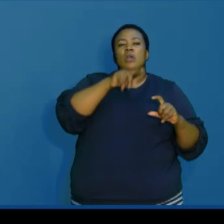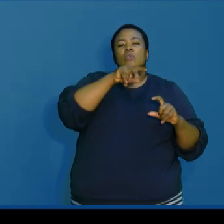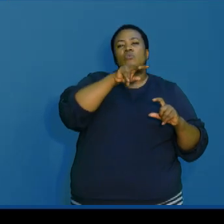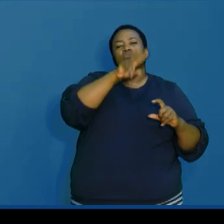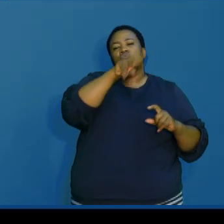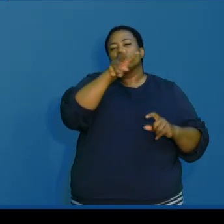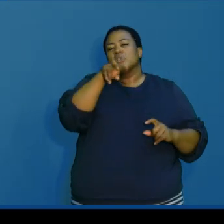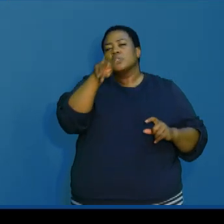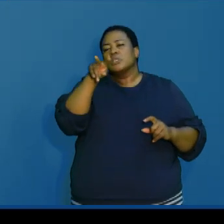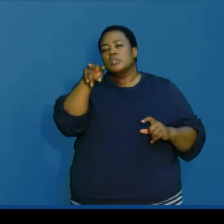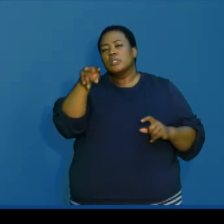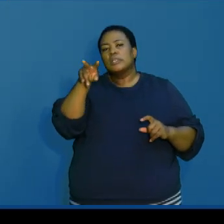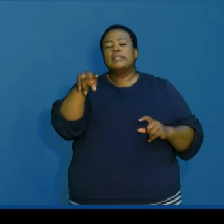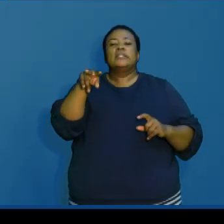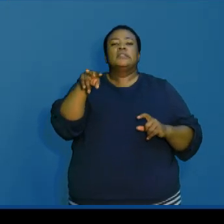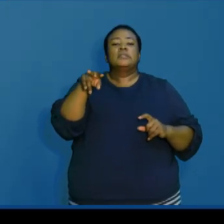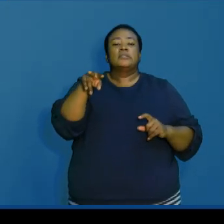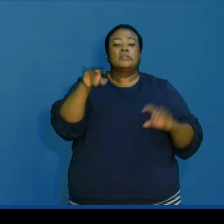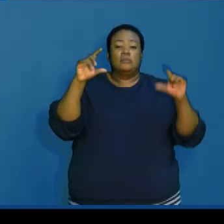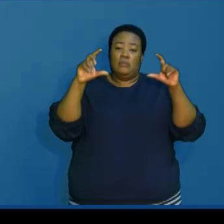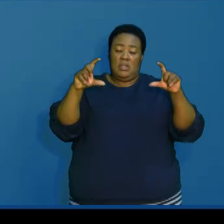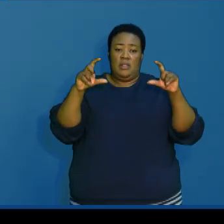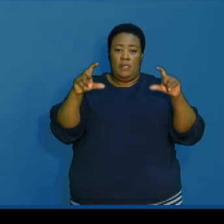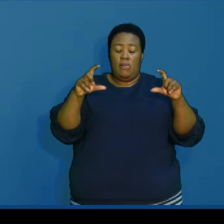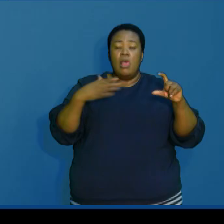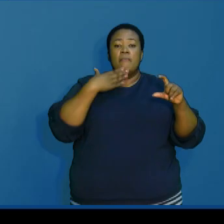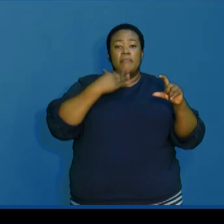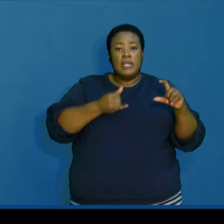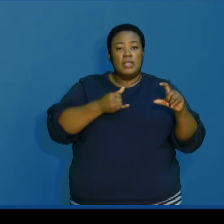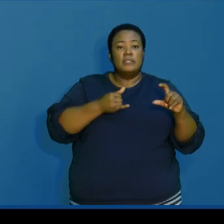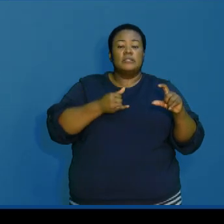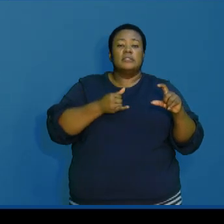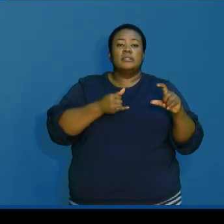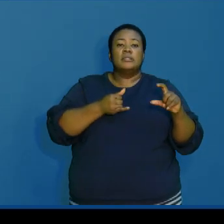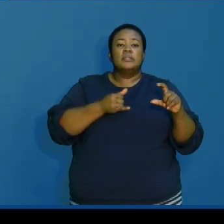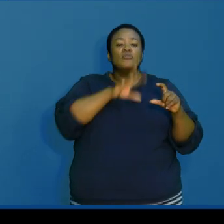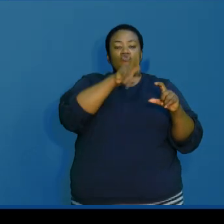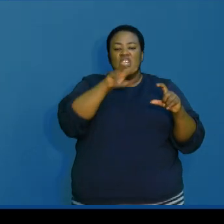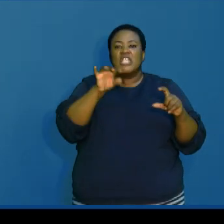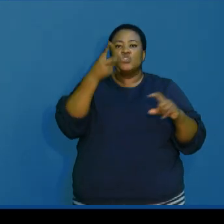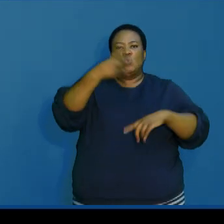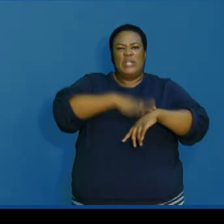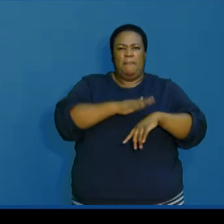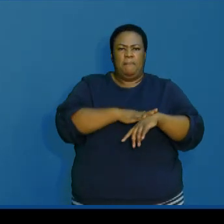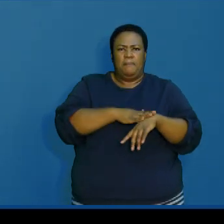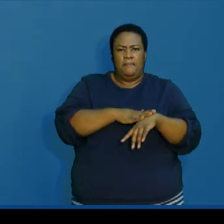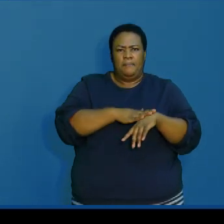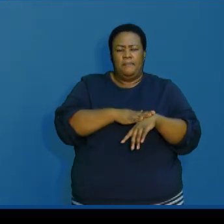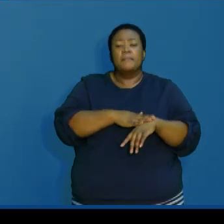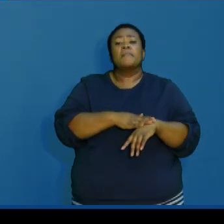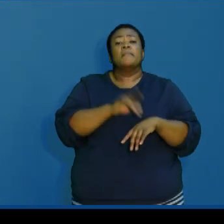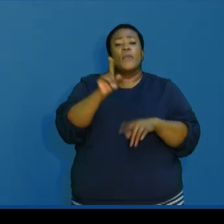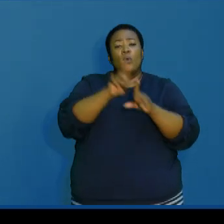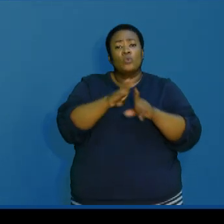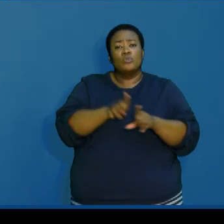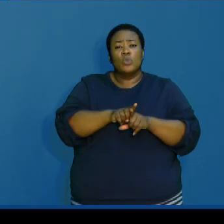the following extract and please learn to read an extract twice. You will also be given a